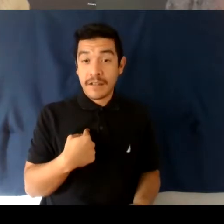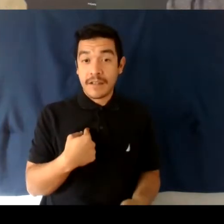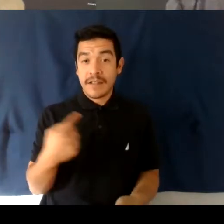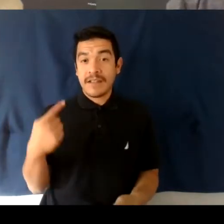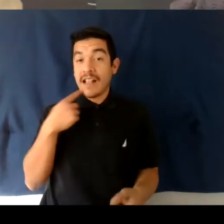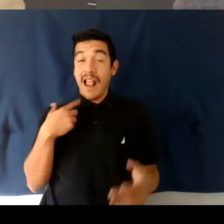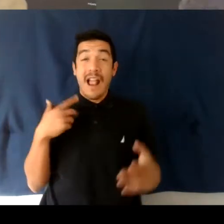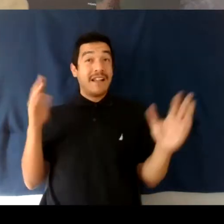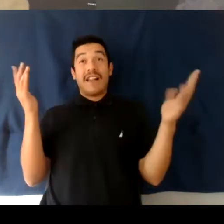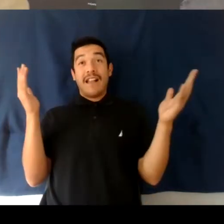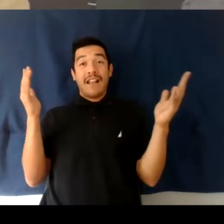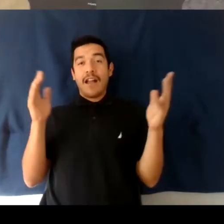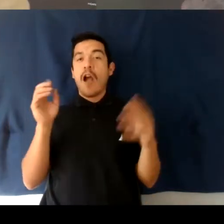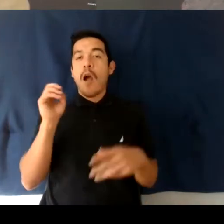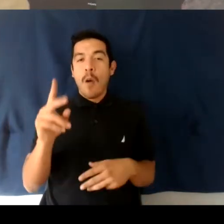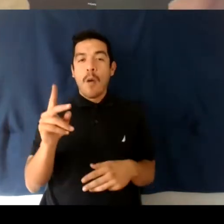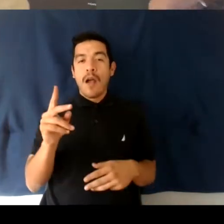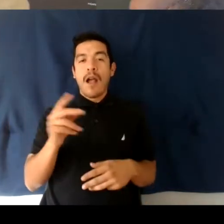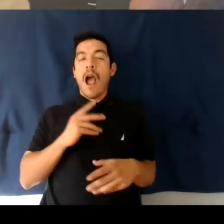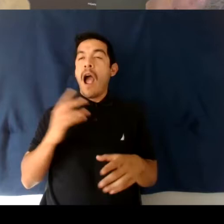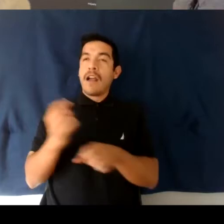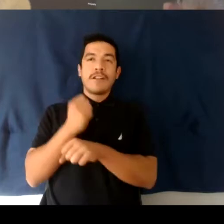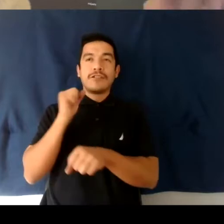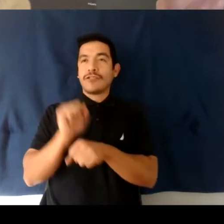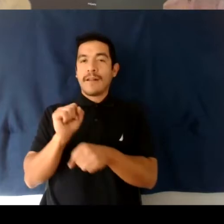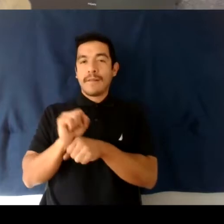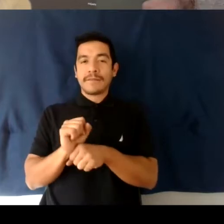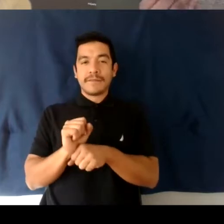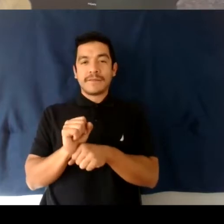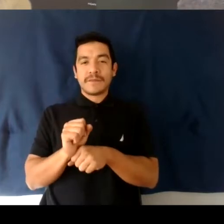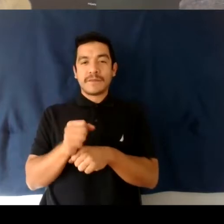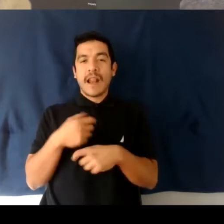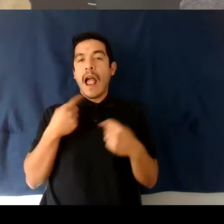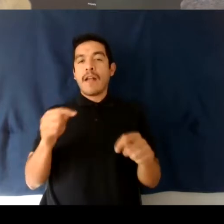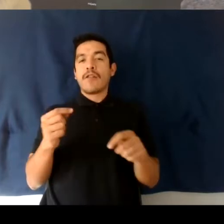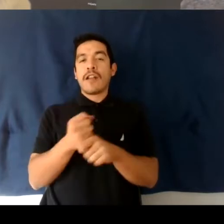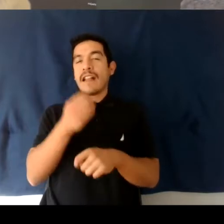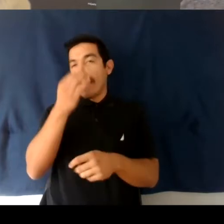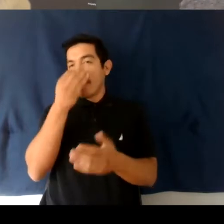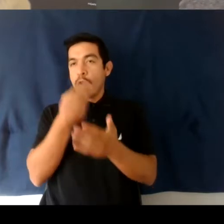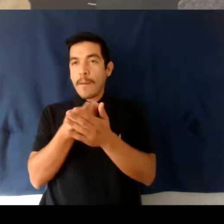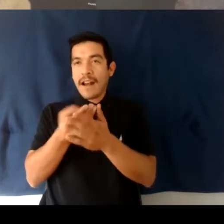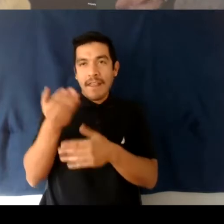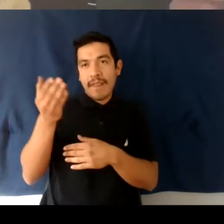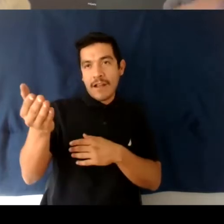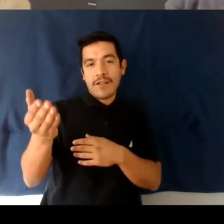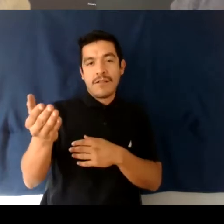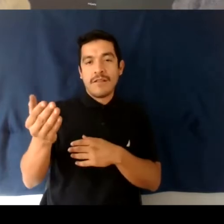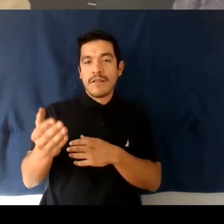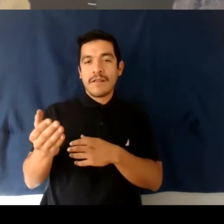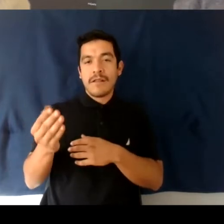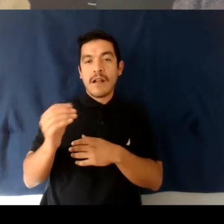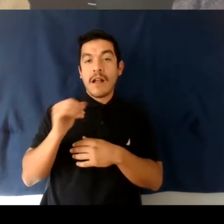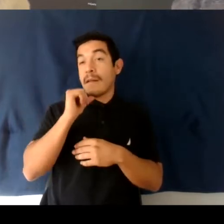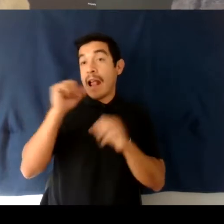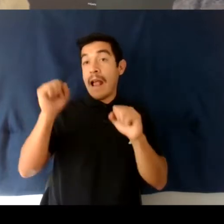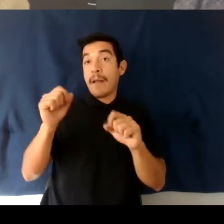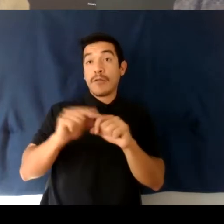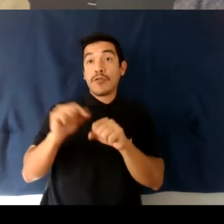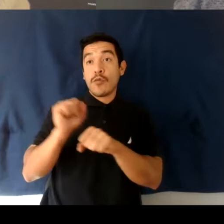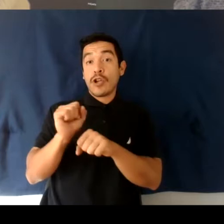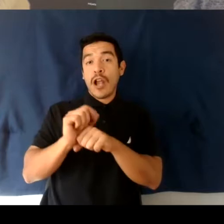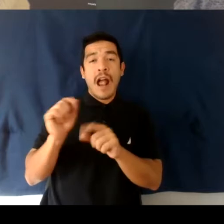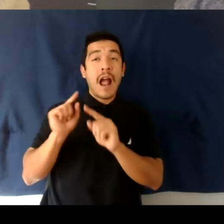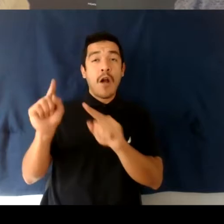So I'm like, yay. Okay, I booked a modeling job. I can, try to get a couple dollars here and there because, not being able to work and